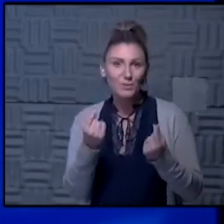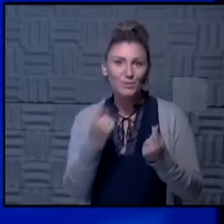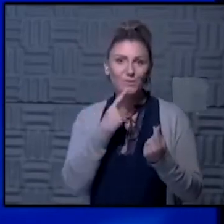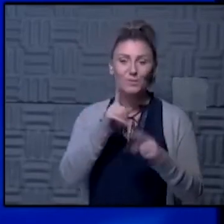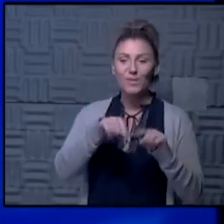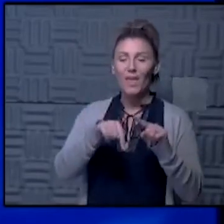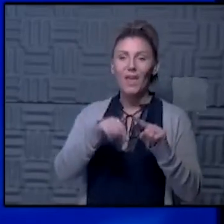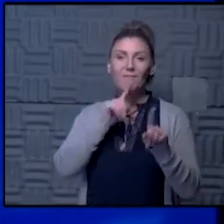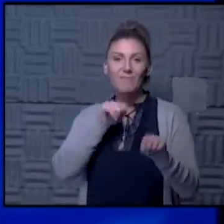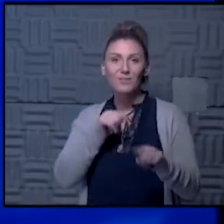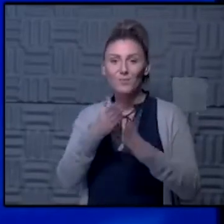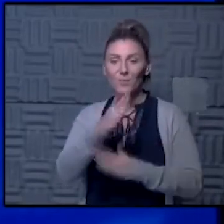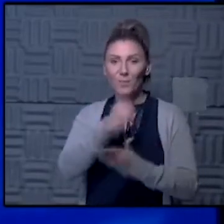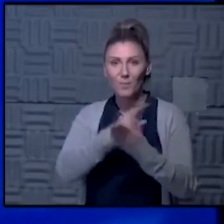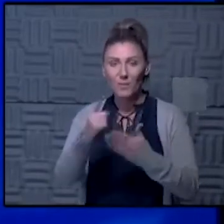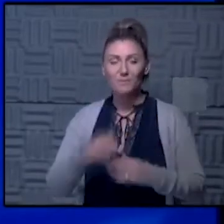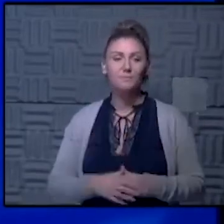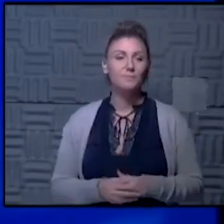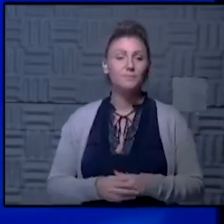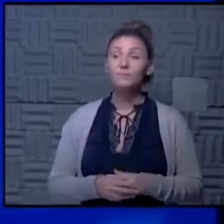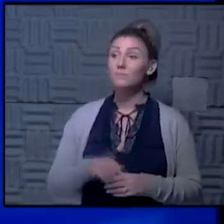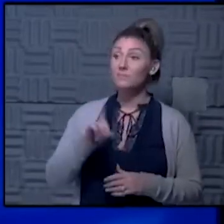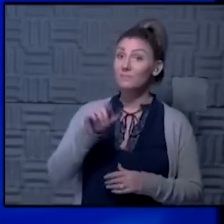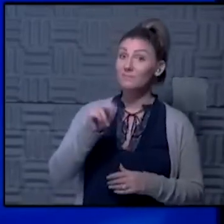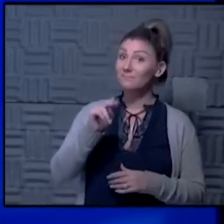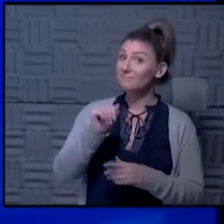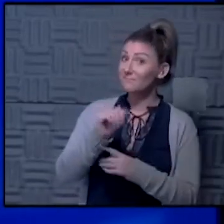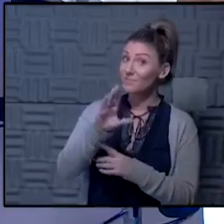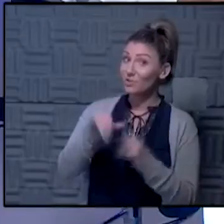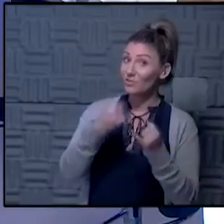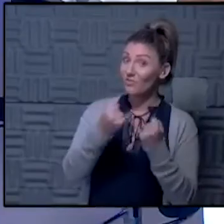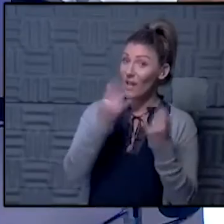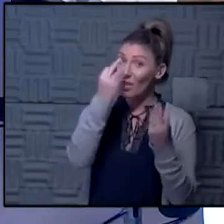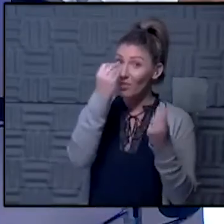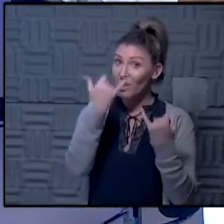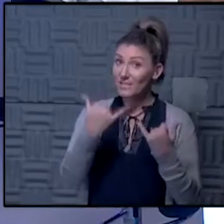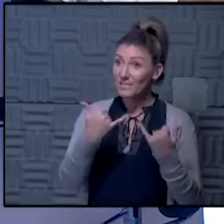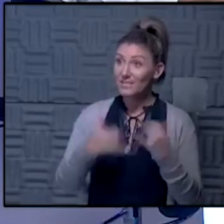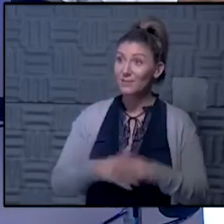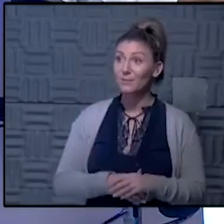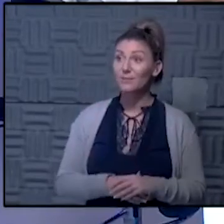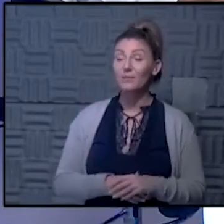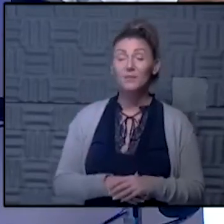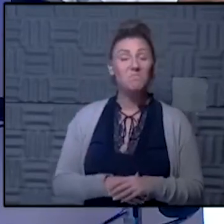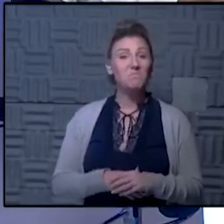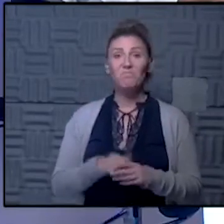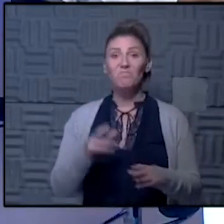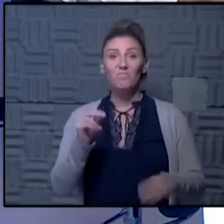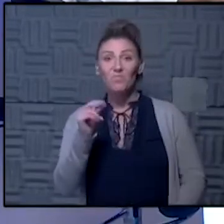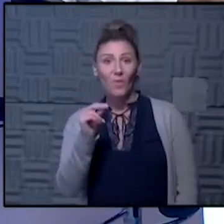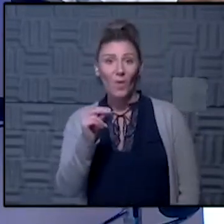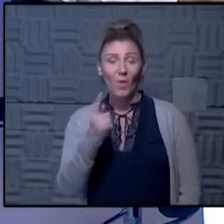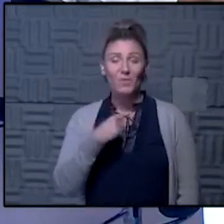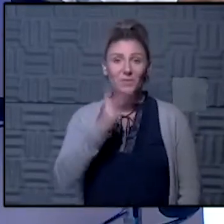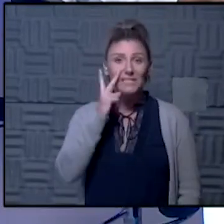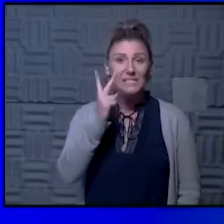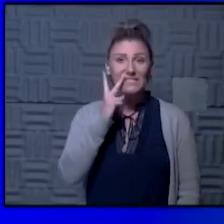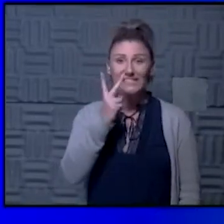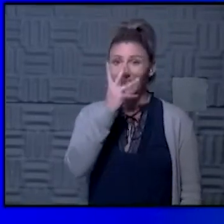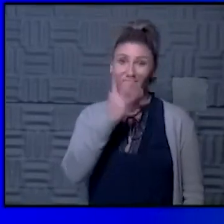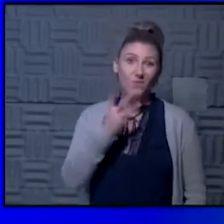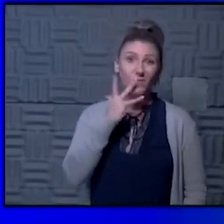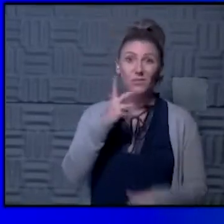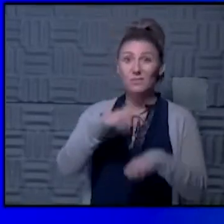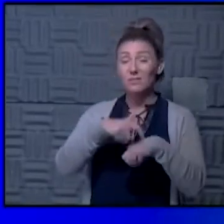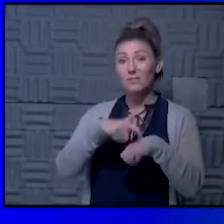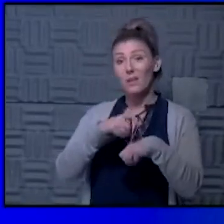to throughout the week. Dana, final thoughts today? No, I think we are seeing an unfortunate